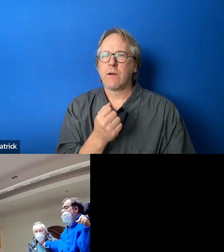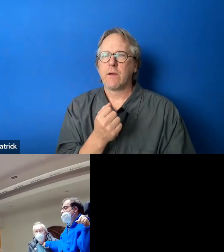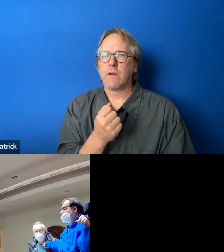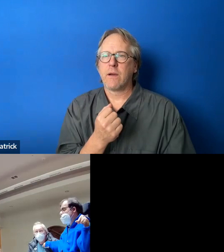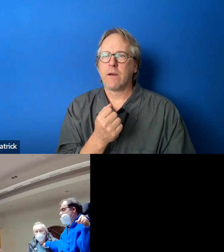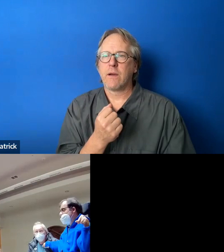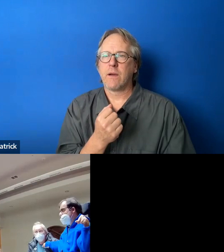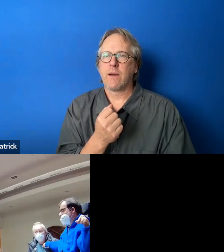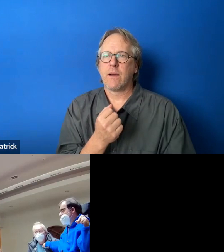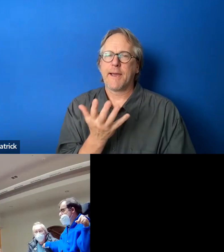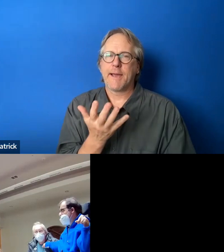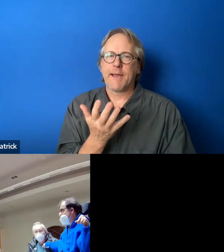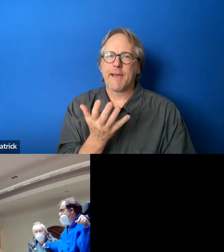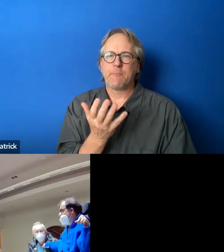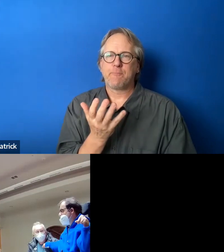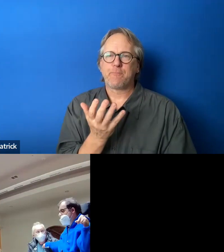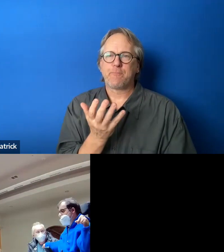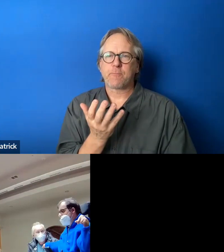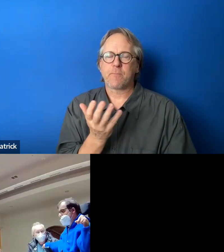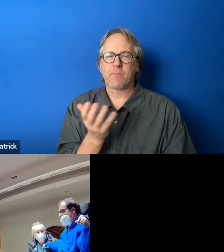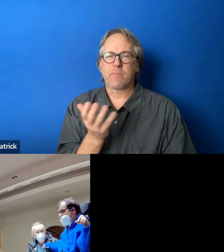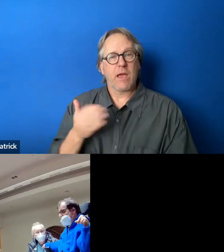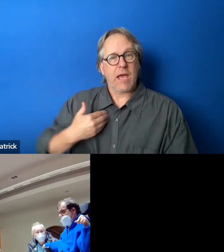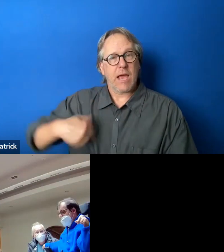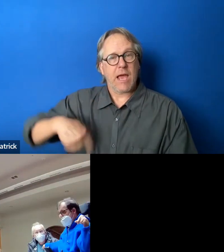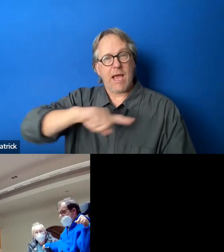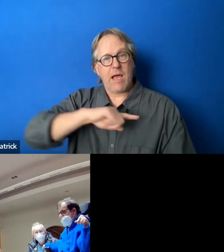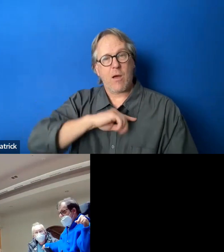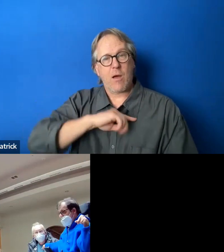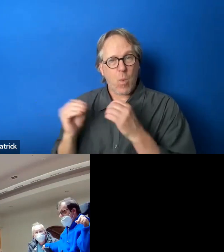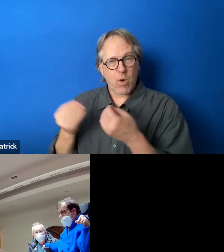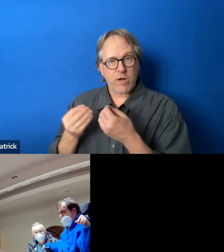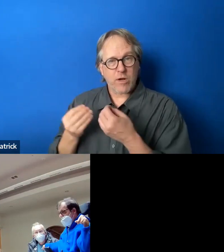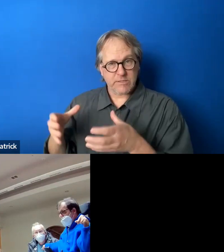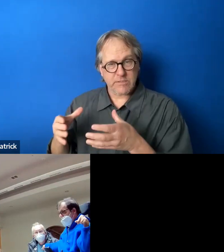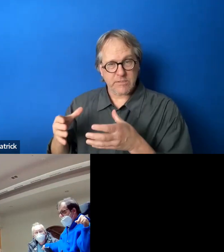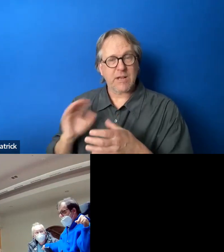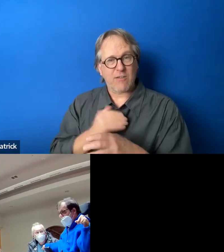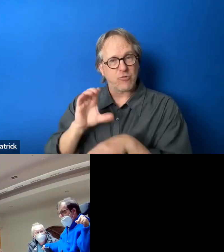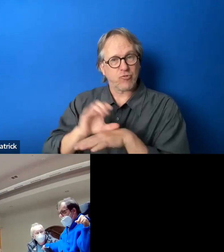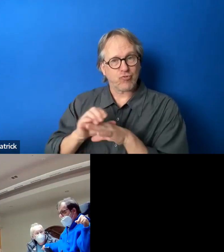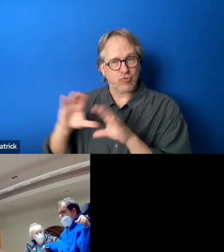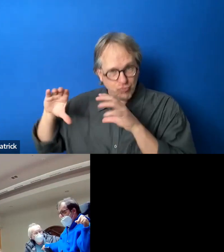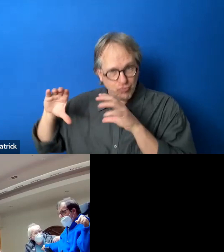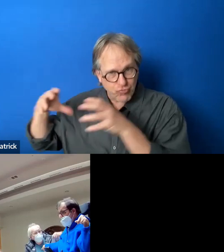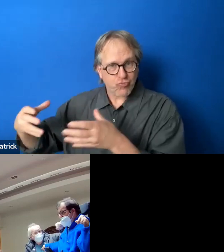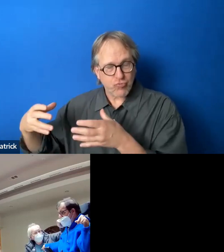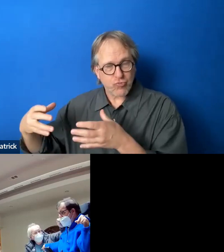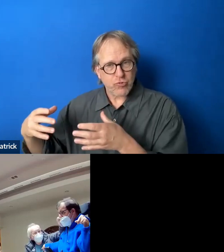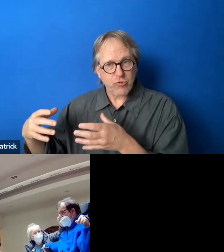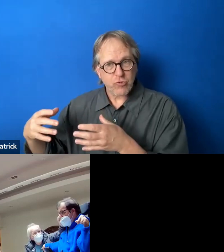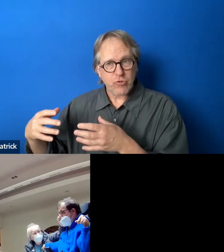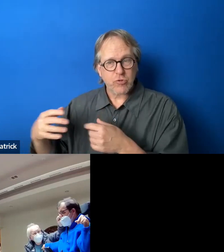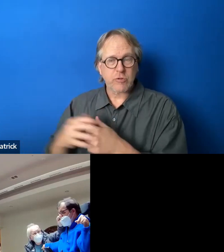it's on our organizations, our congregations, our